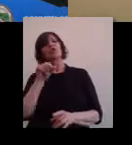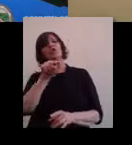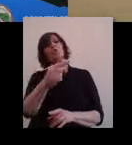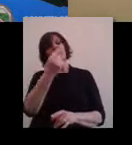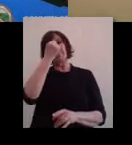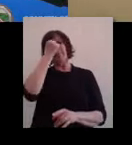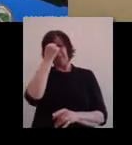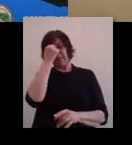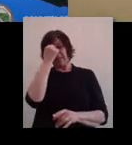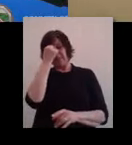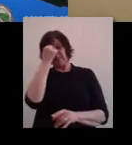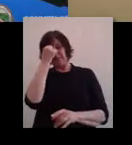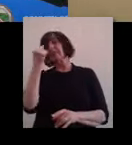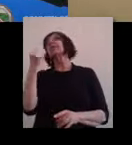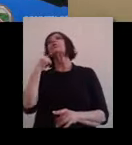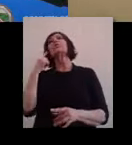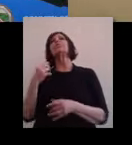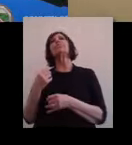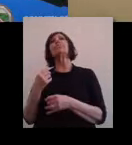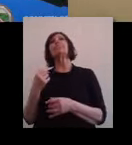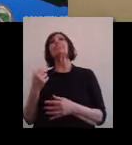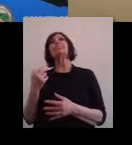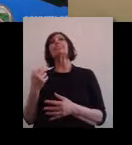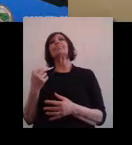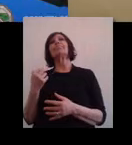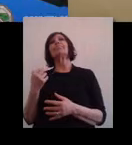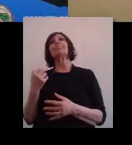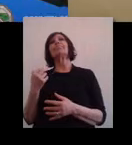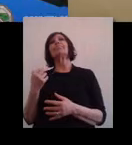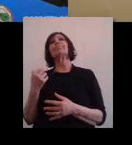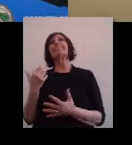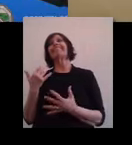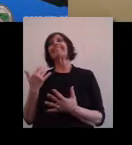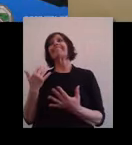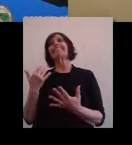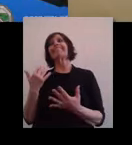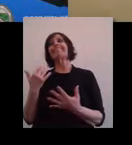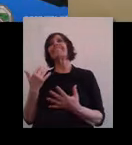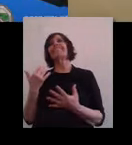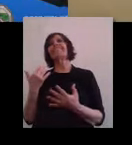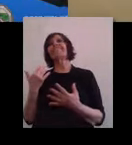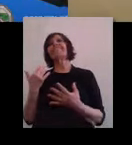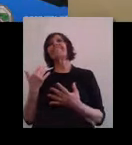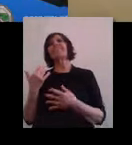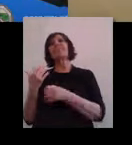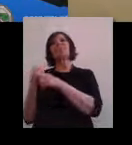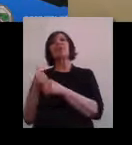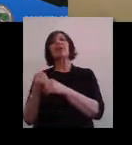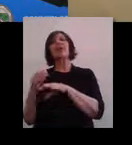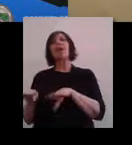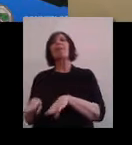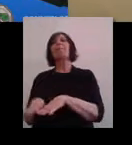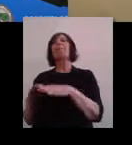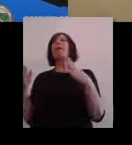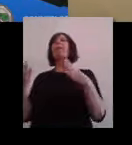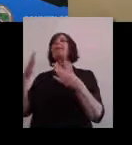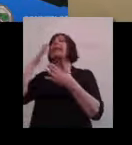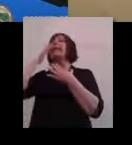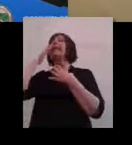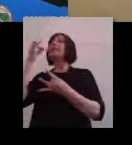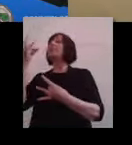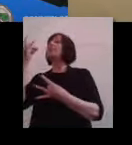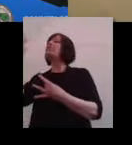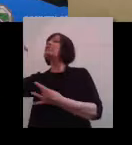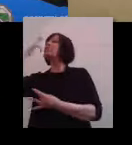strong public sentiment, public interest reason for the state to have released this information earlier, if for no other